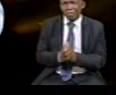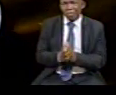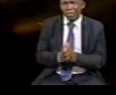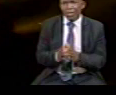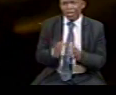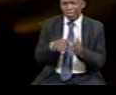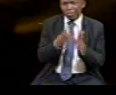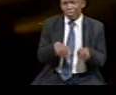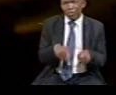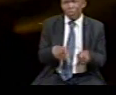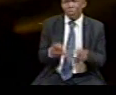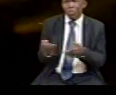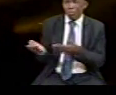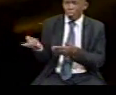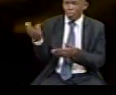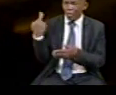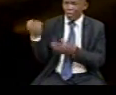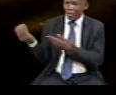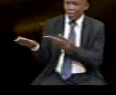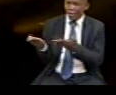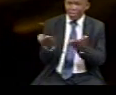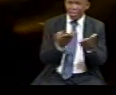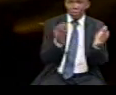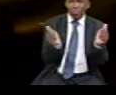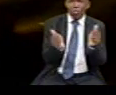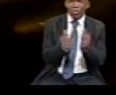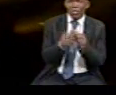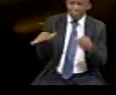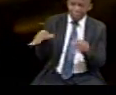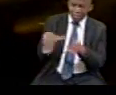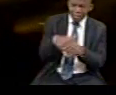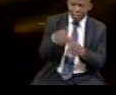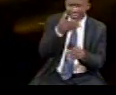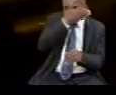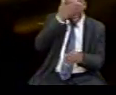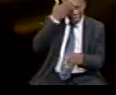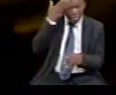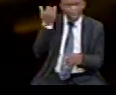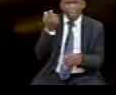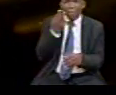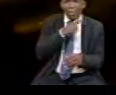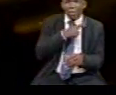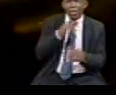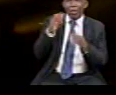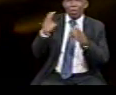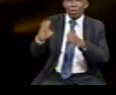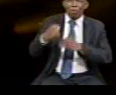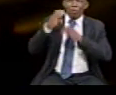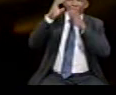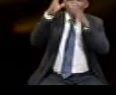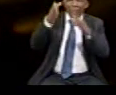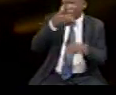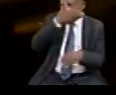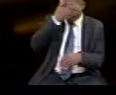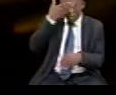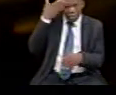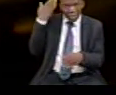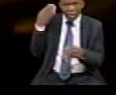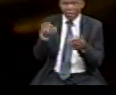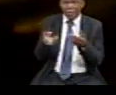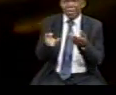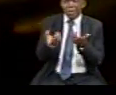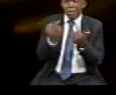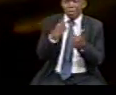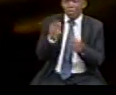He said, they became carried away with marriage, and they forgot their commitment. They forgot the coming of the Lord. They forgot their